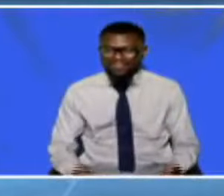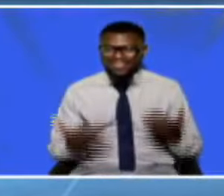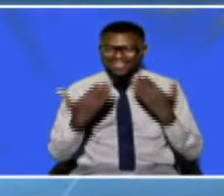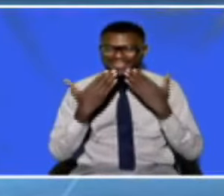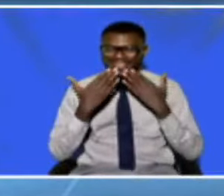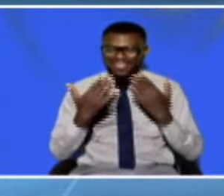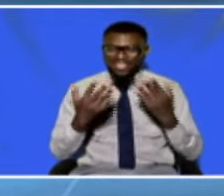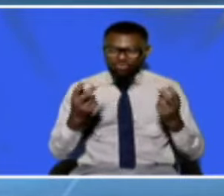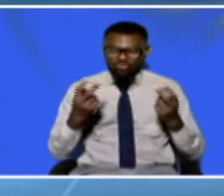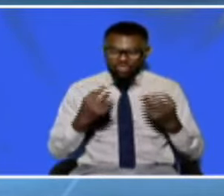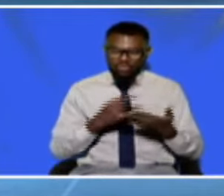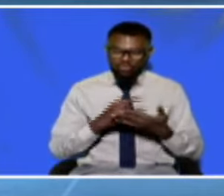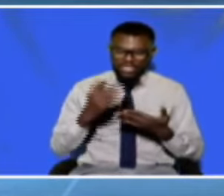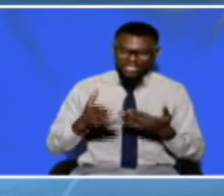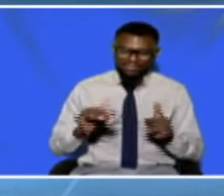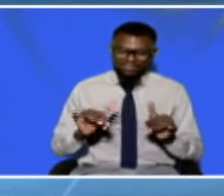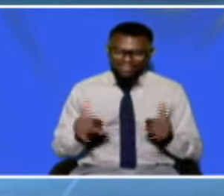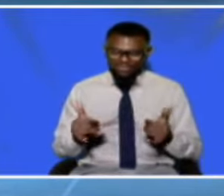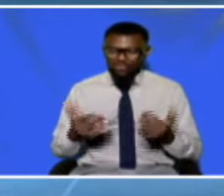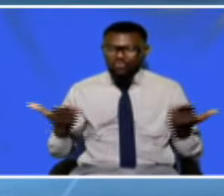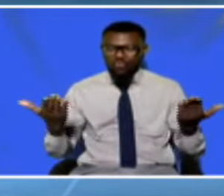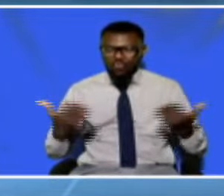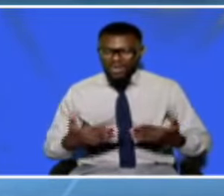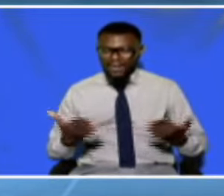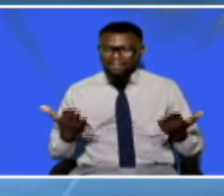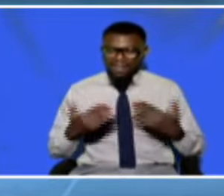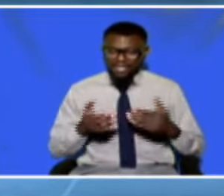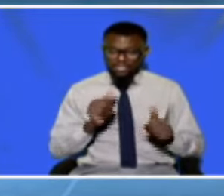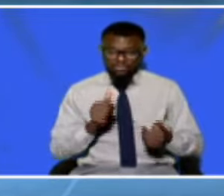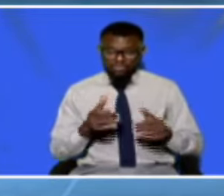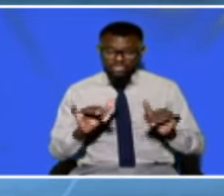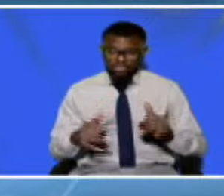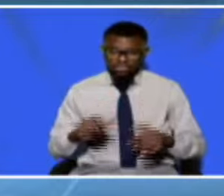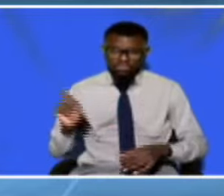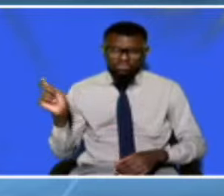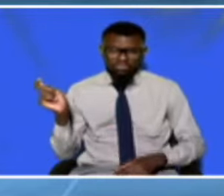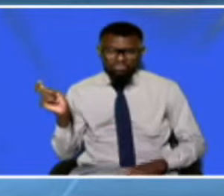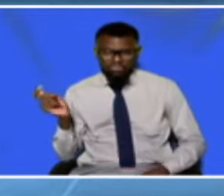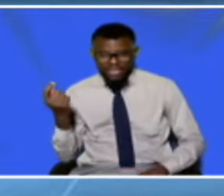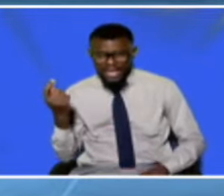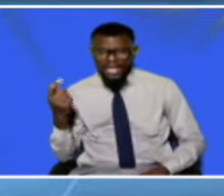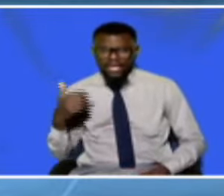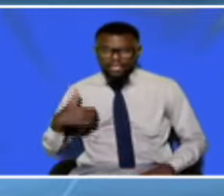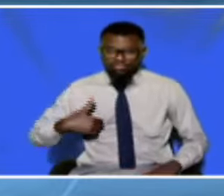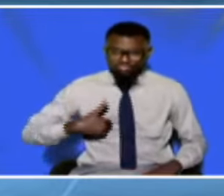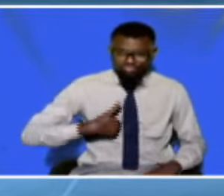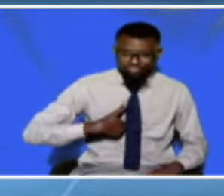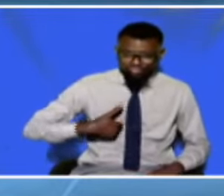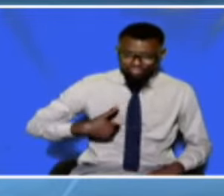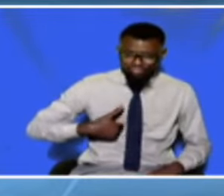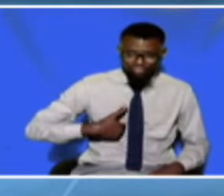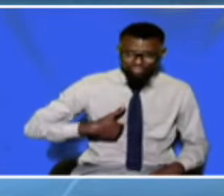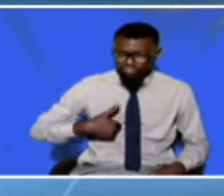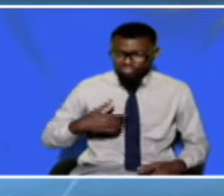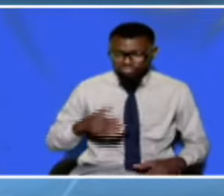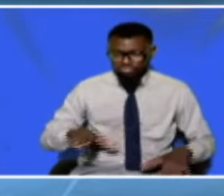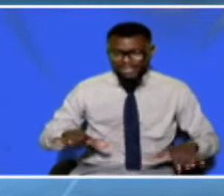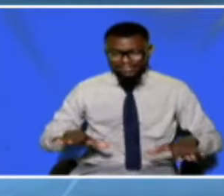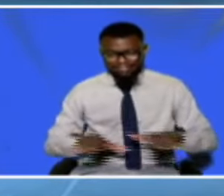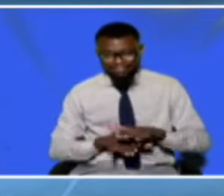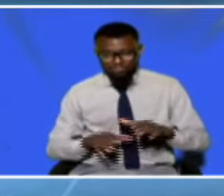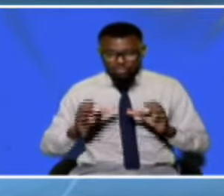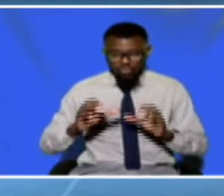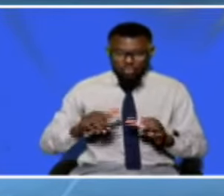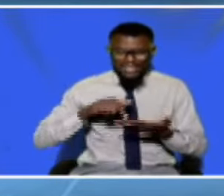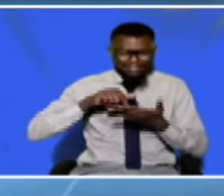Thank you for watching Weekend Prime. Welcome back, and now let's get sporty. Kenya Shujaa assistant coach Louis Kitia has emphasized on